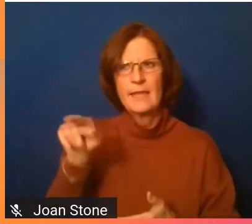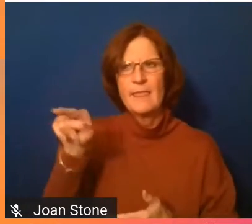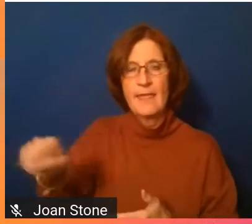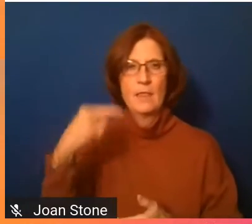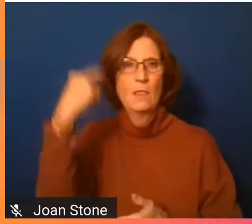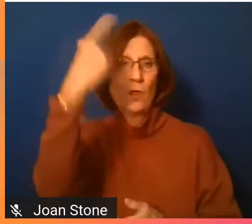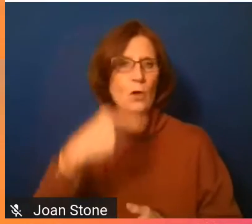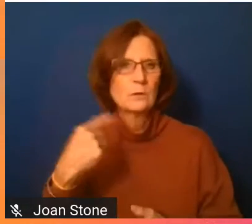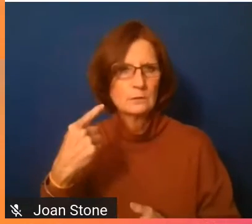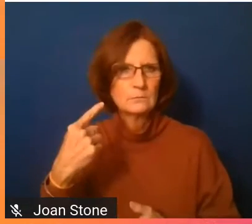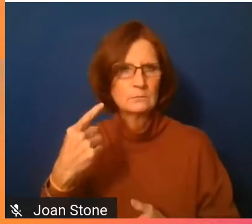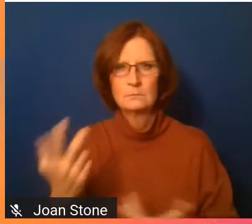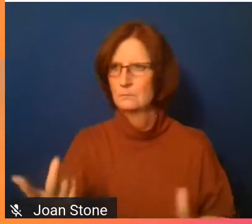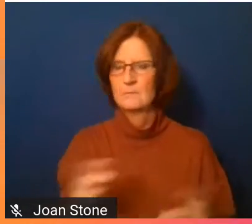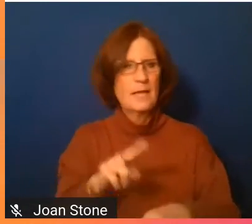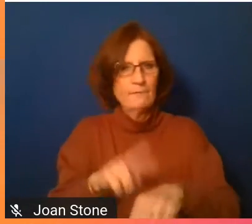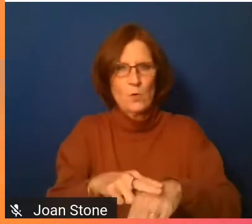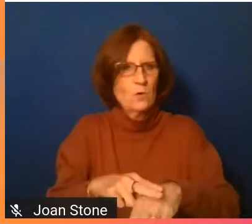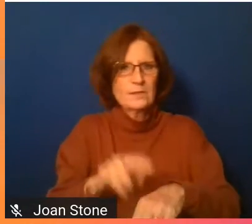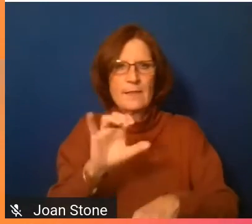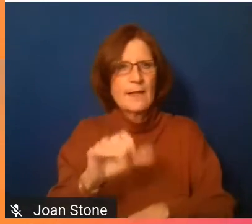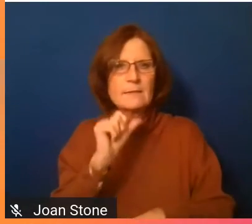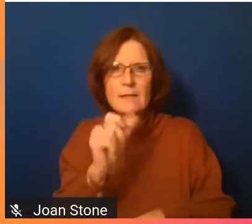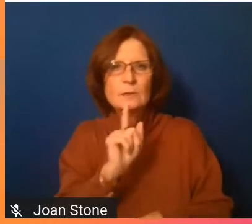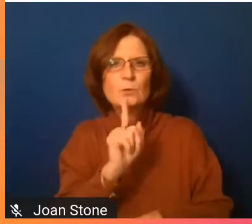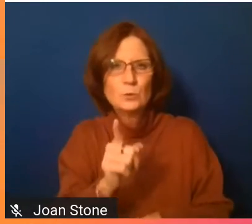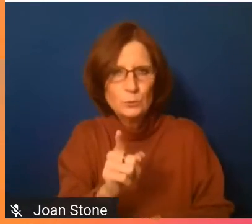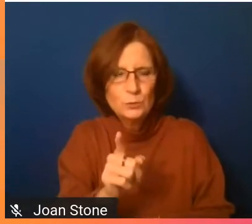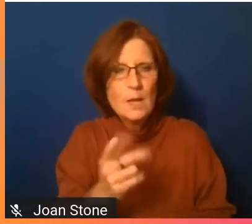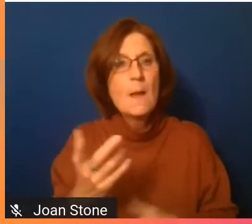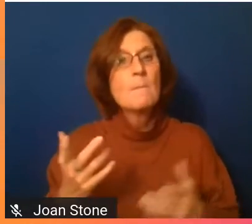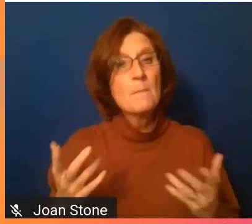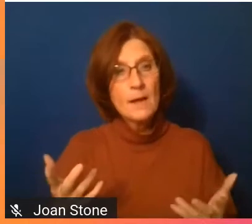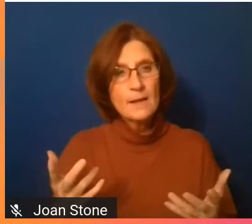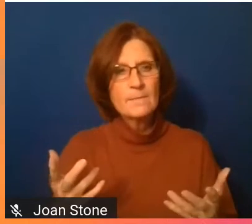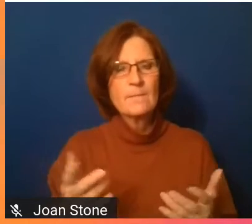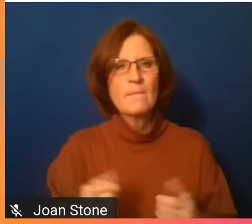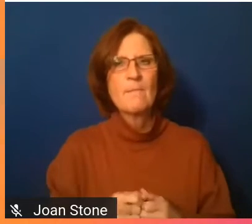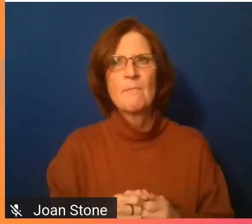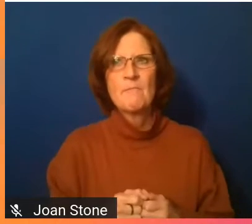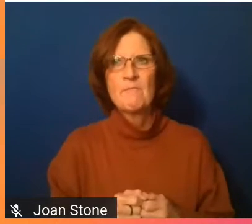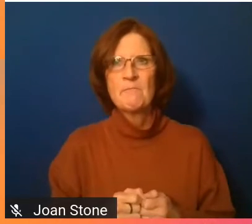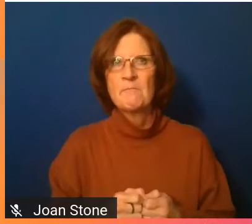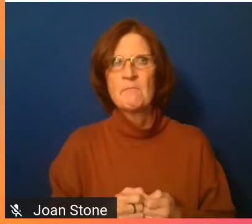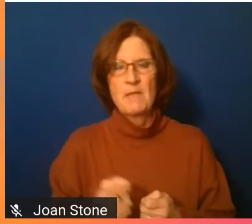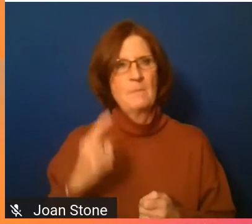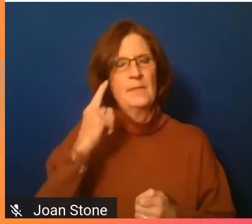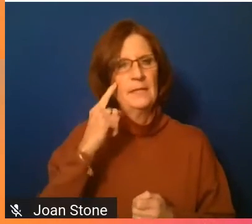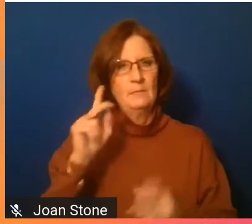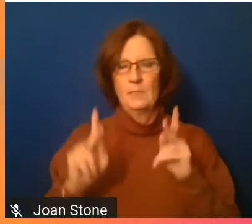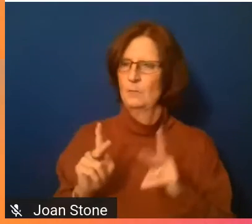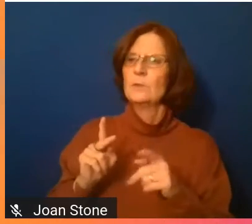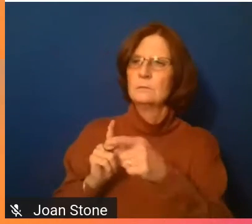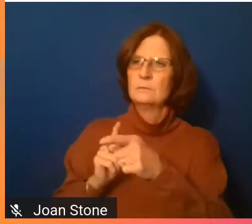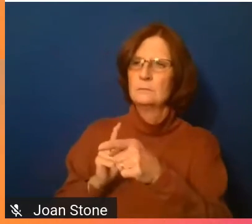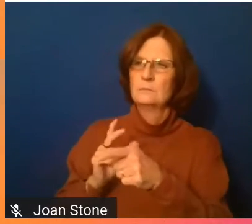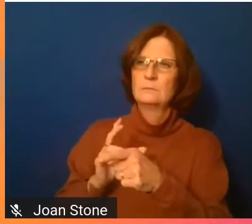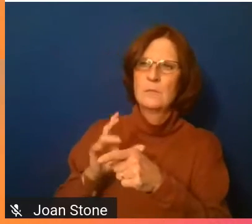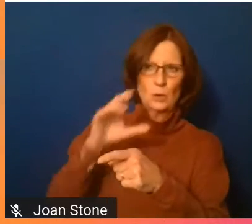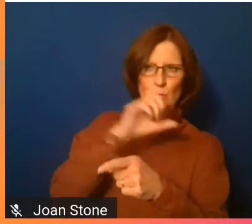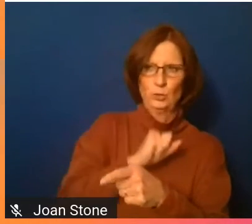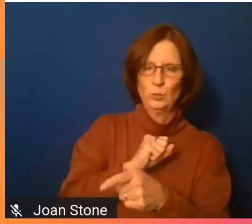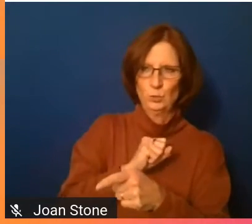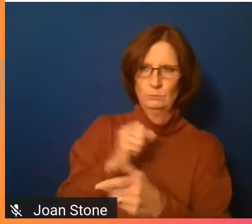And of course, that's not true. But I'm guessing that a lot of people have that prejudice, and